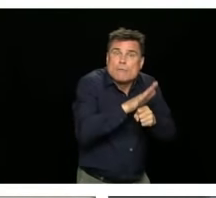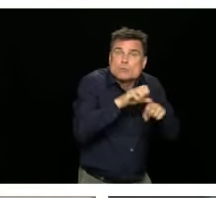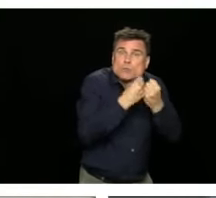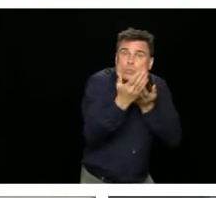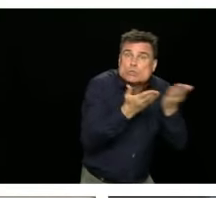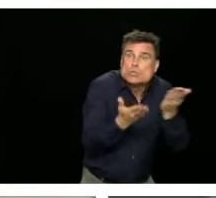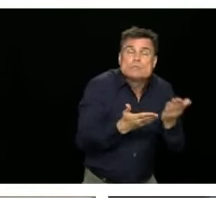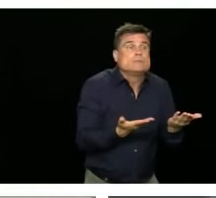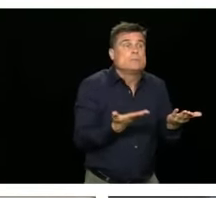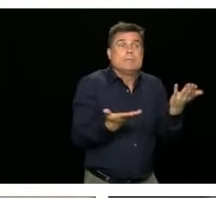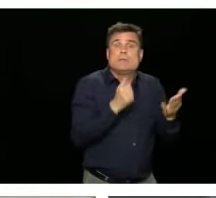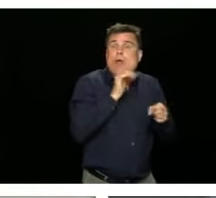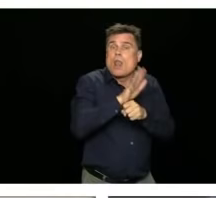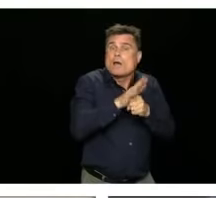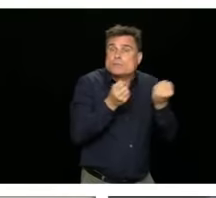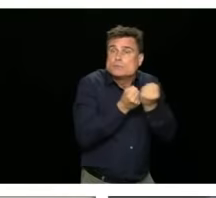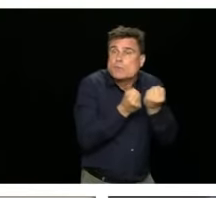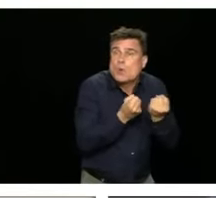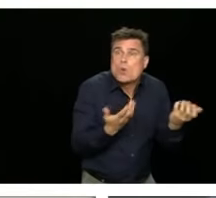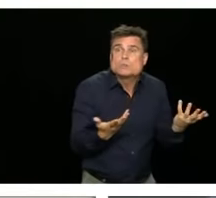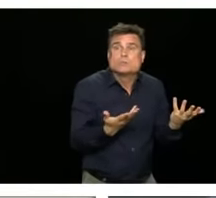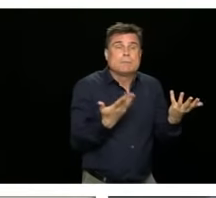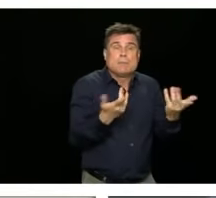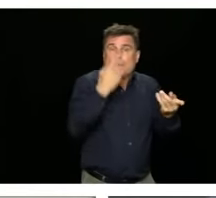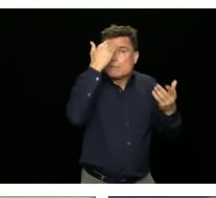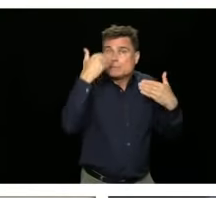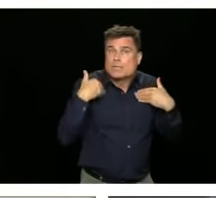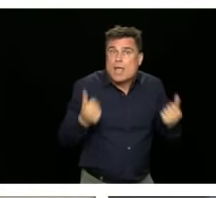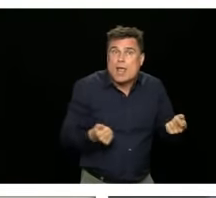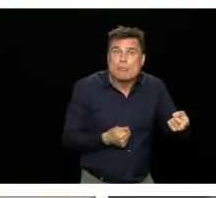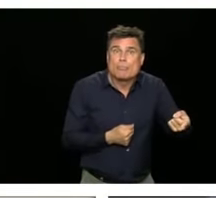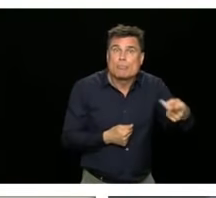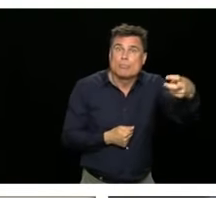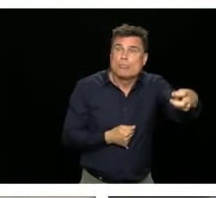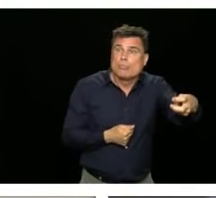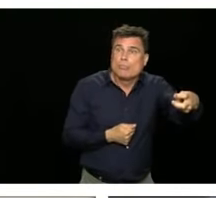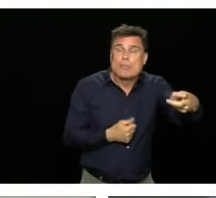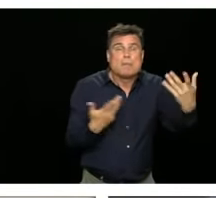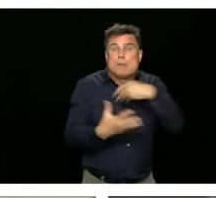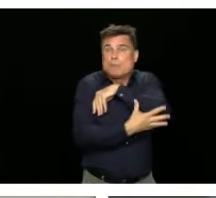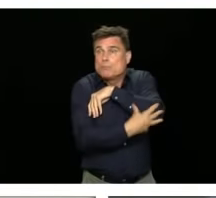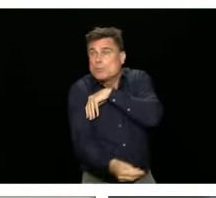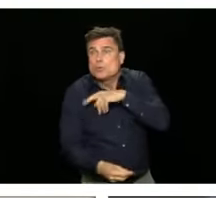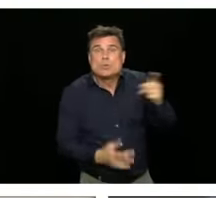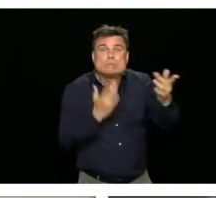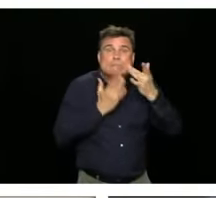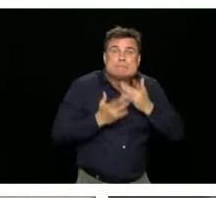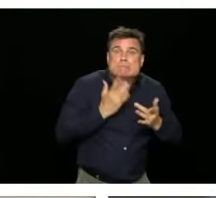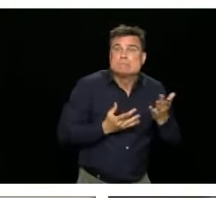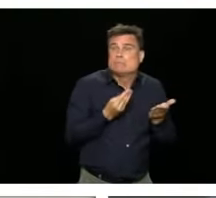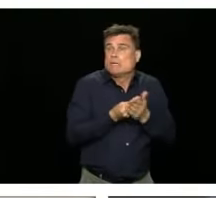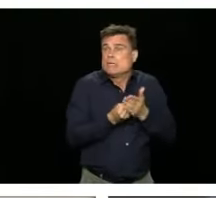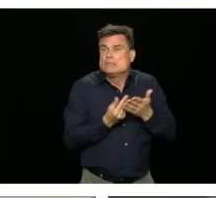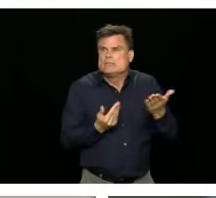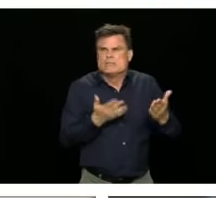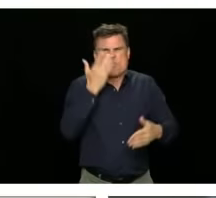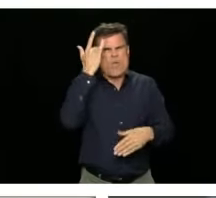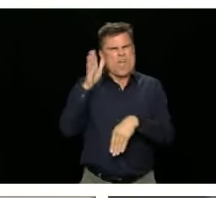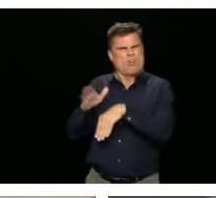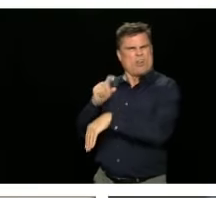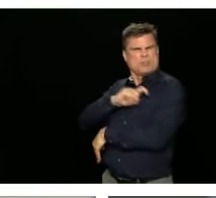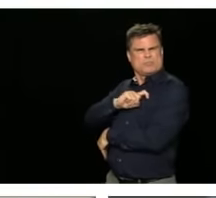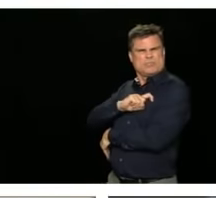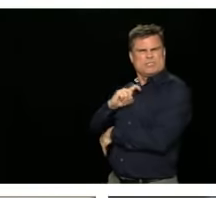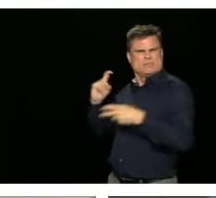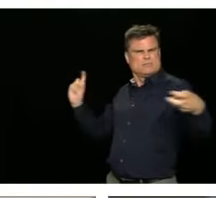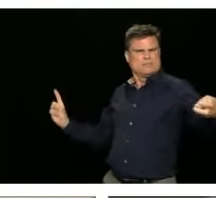of examples on how we can go about doing that. But one of the things that I would like to see is increasing the credits that is required